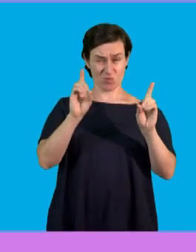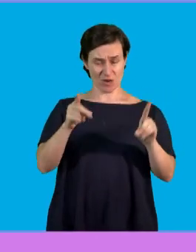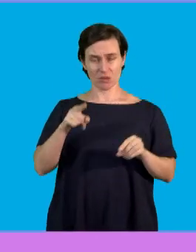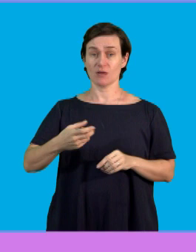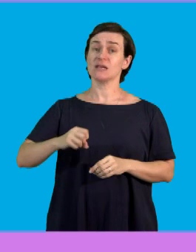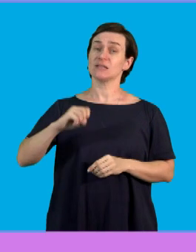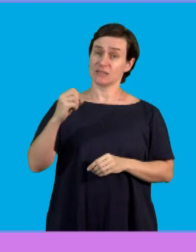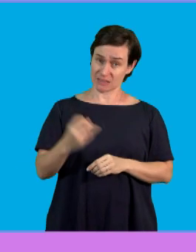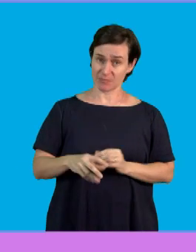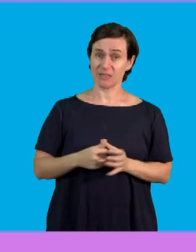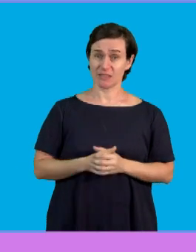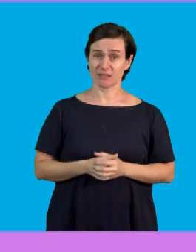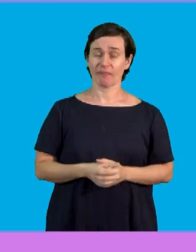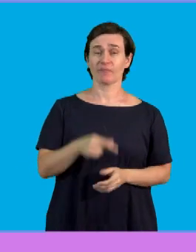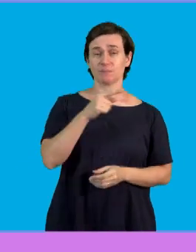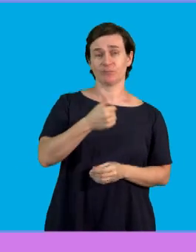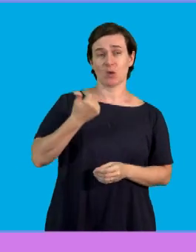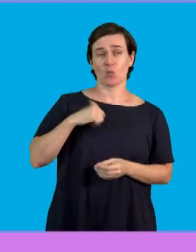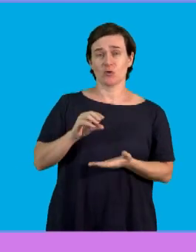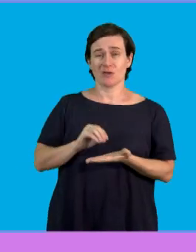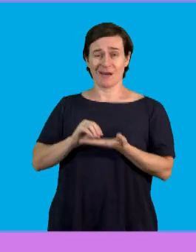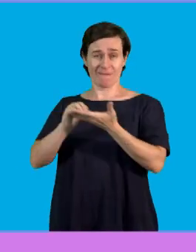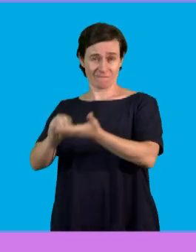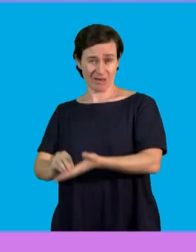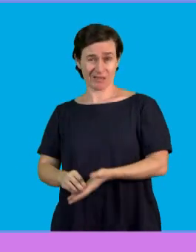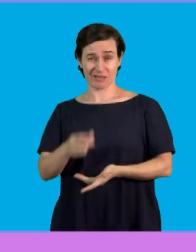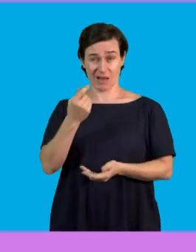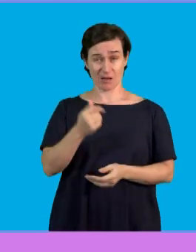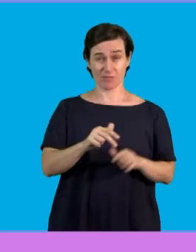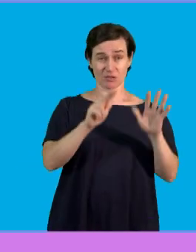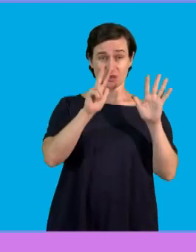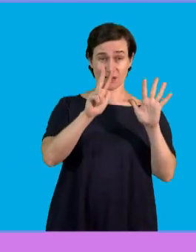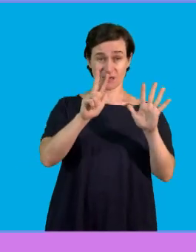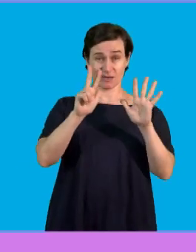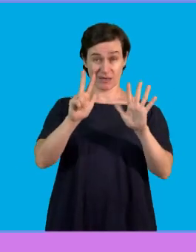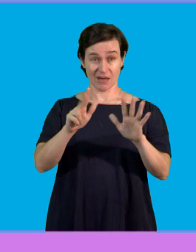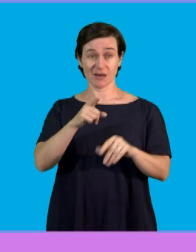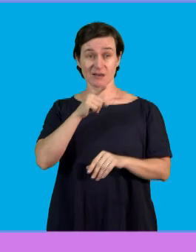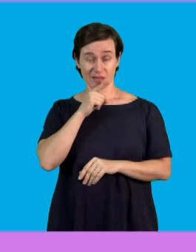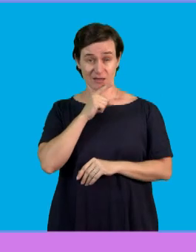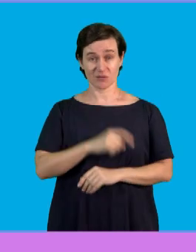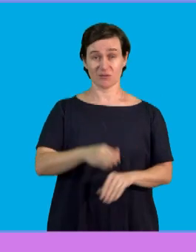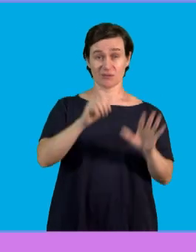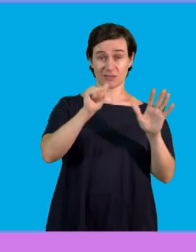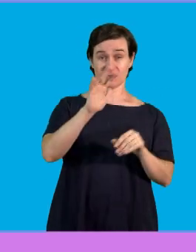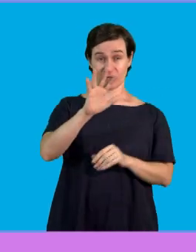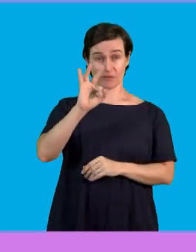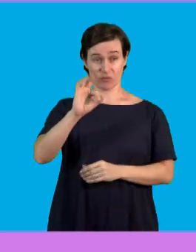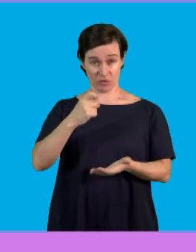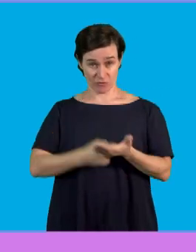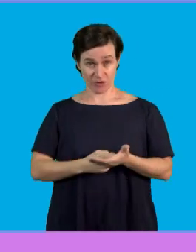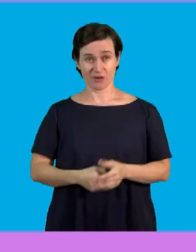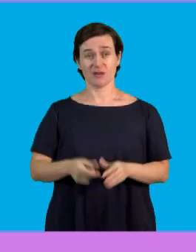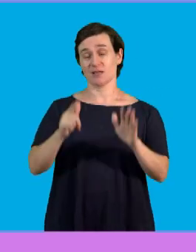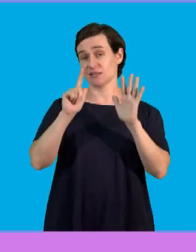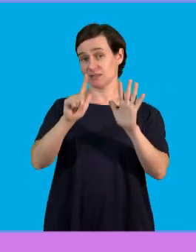that education is expensive. He then decided to invest a total amount of